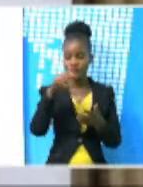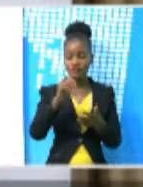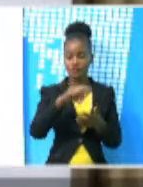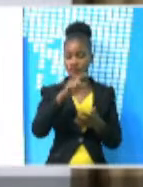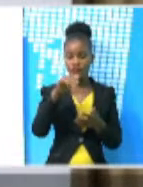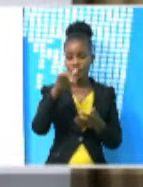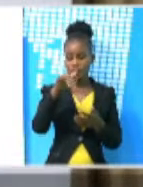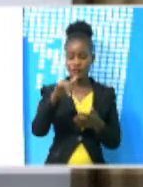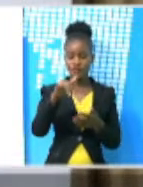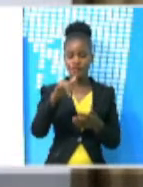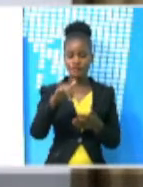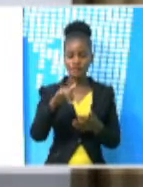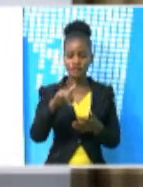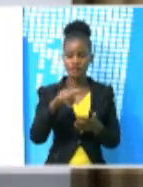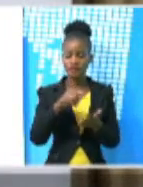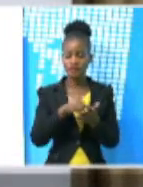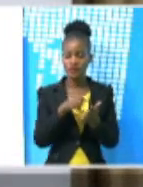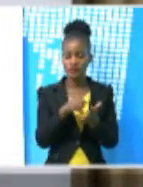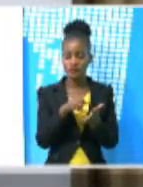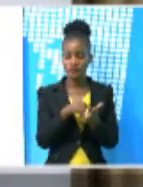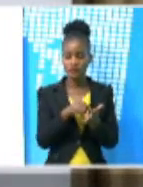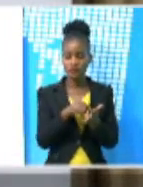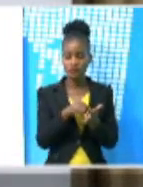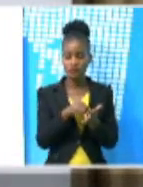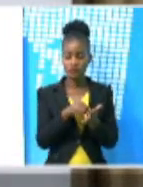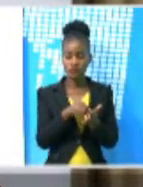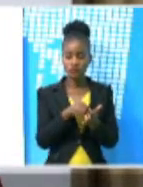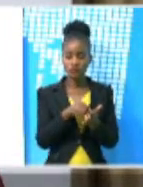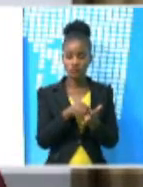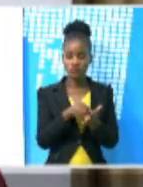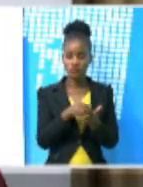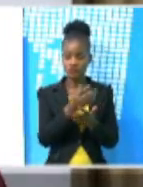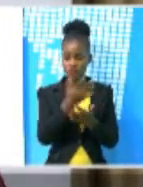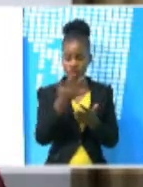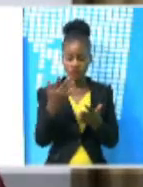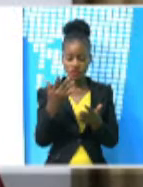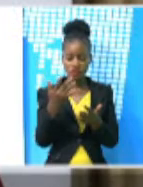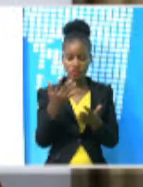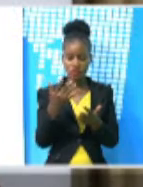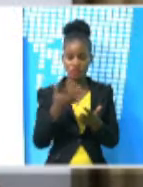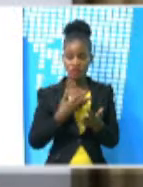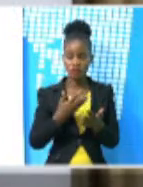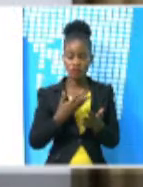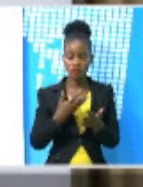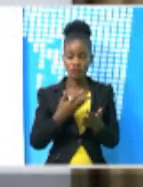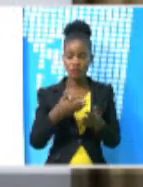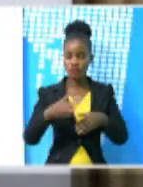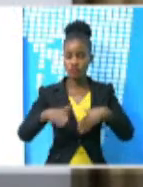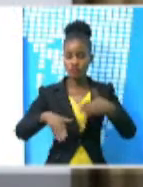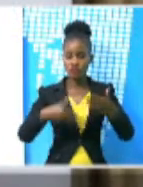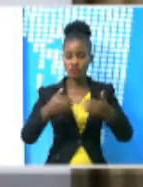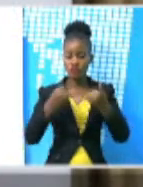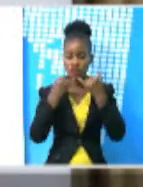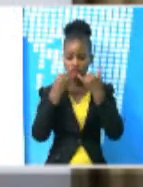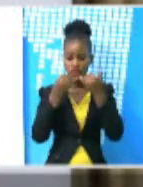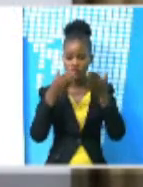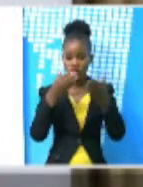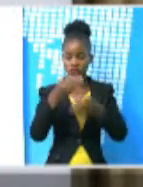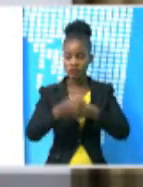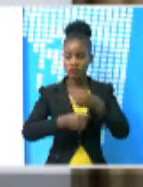3.37%. But at least in absolute numbers, we are happy to say that this